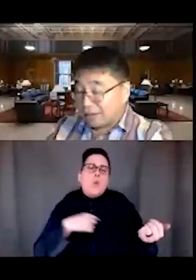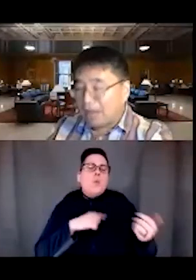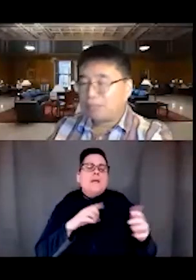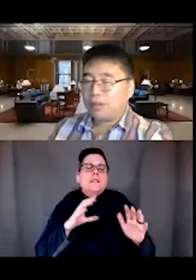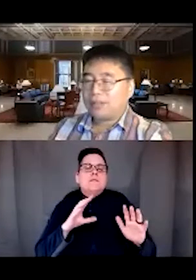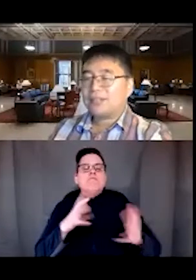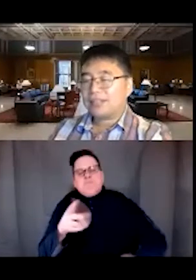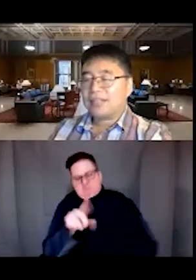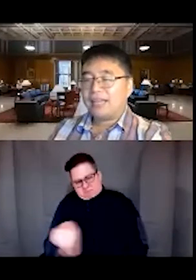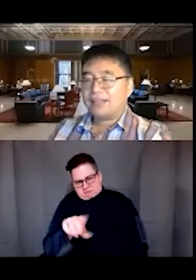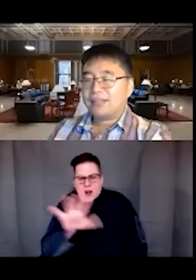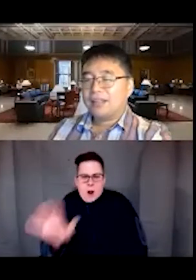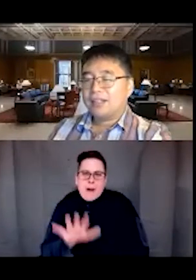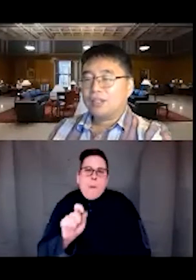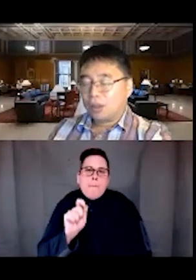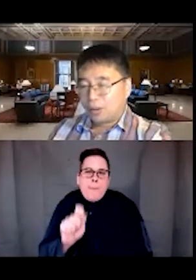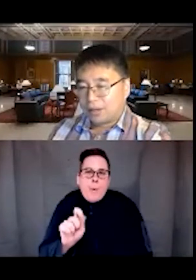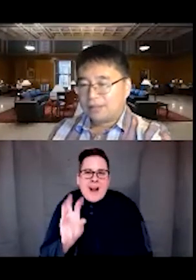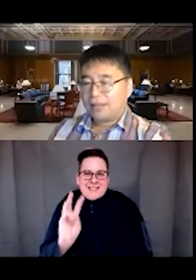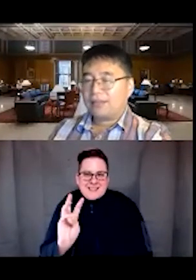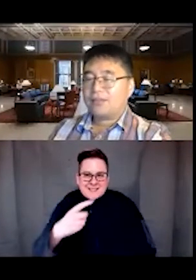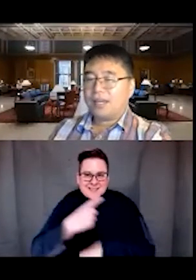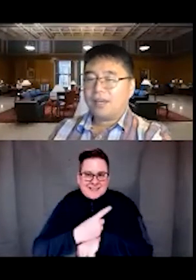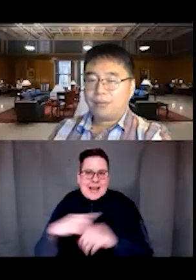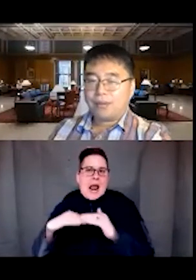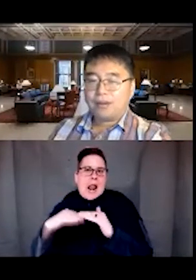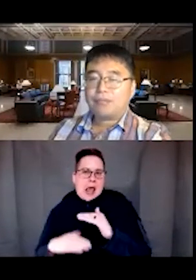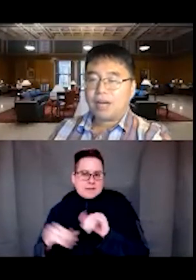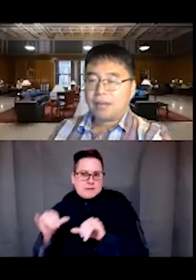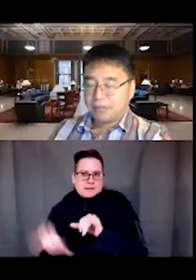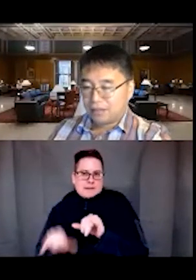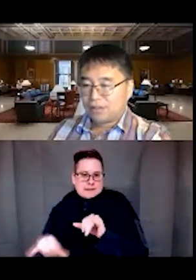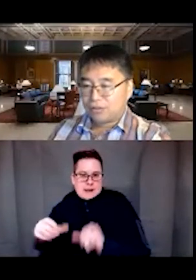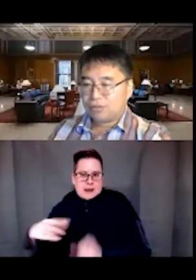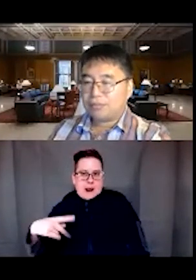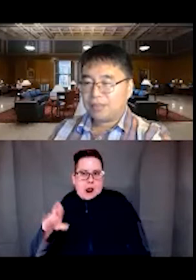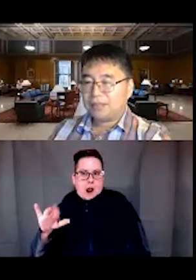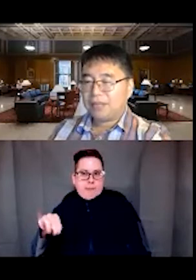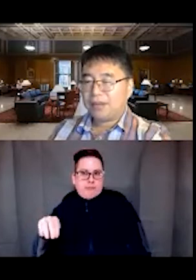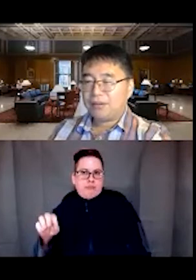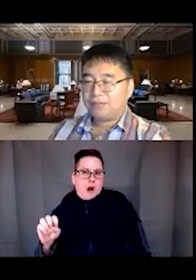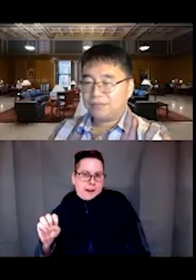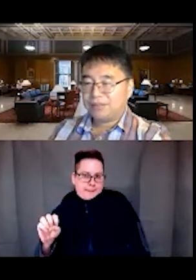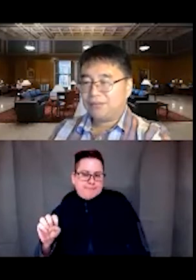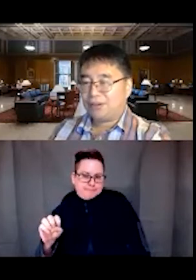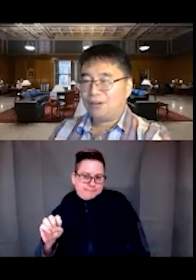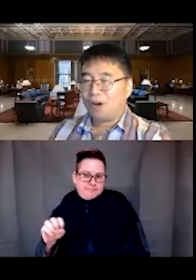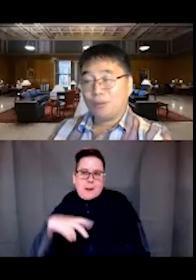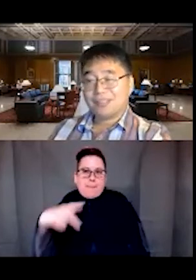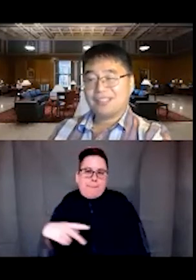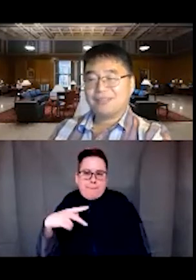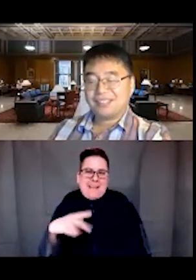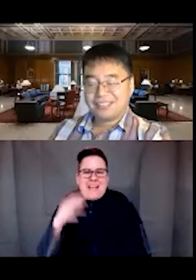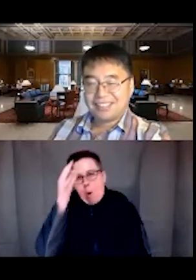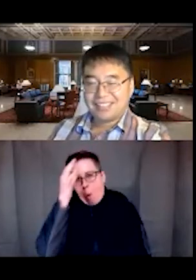they're about 0.6 days lower length of stay for the Prime intervention group, and the p-value of, you know,